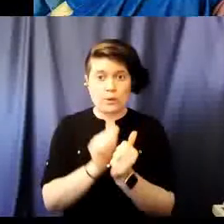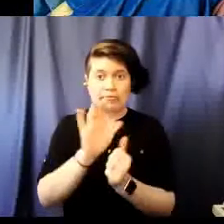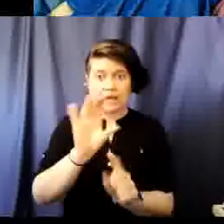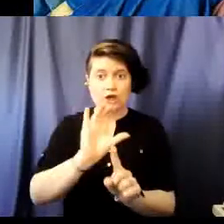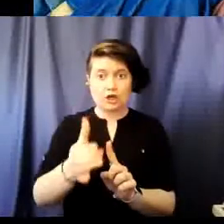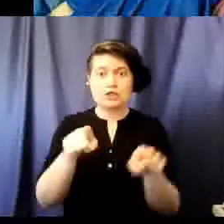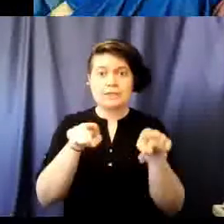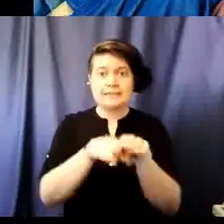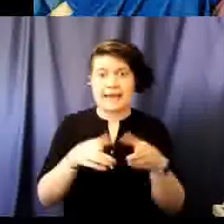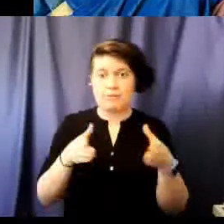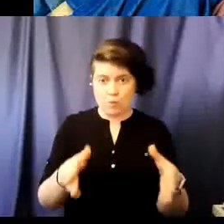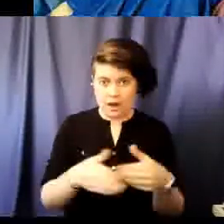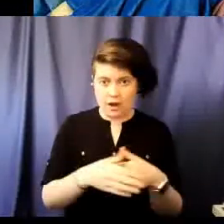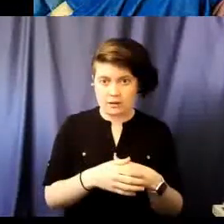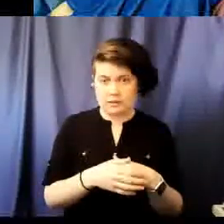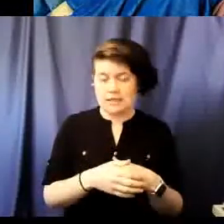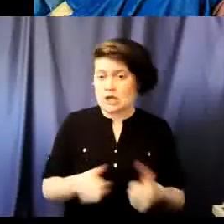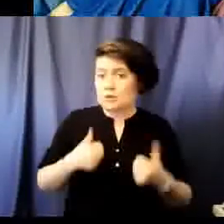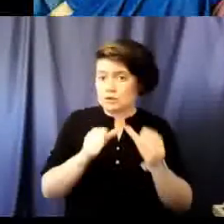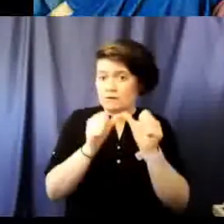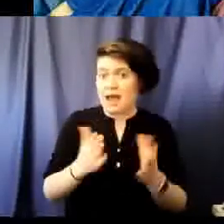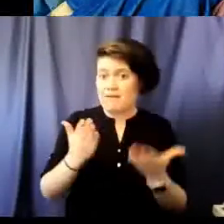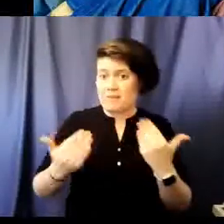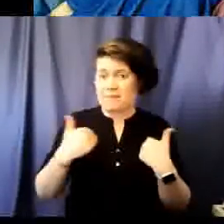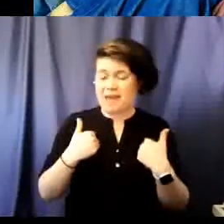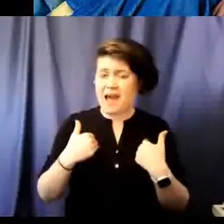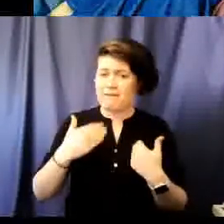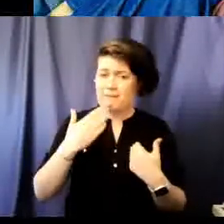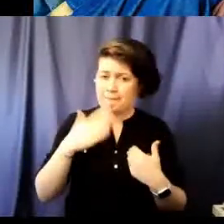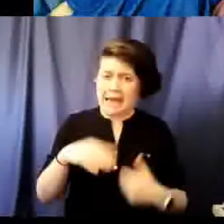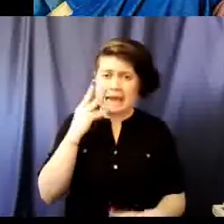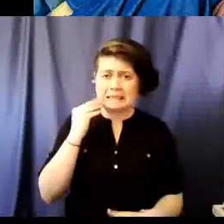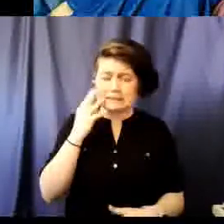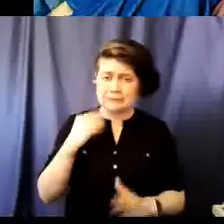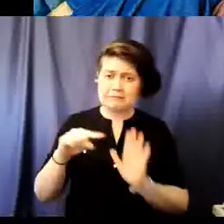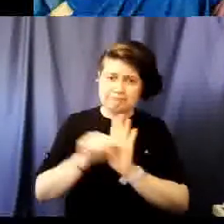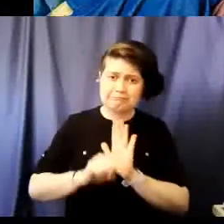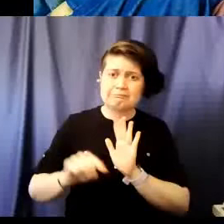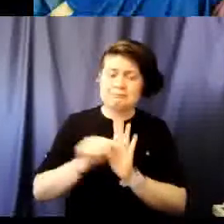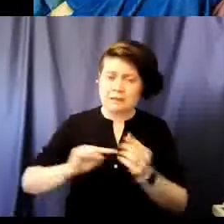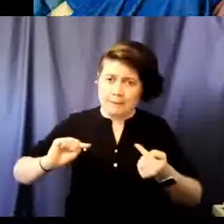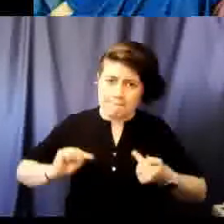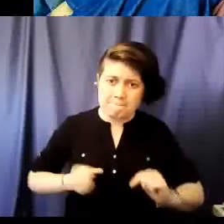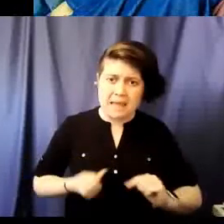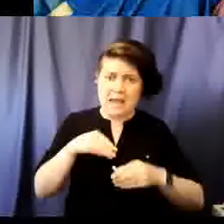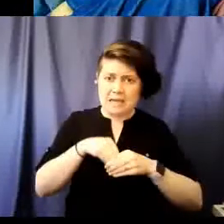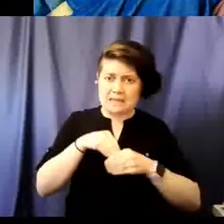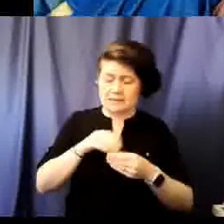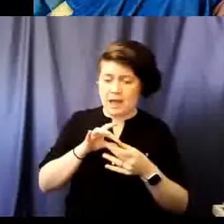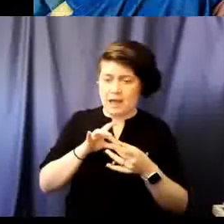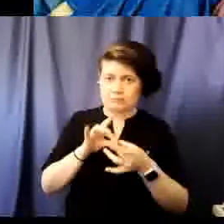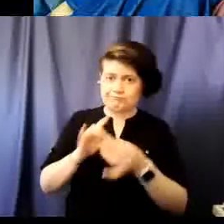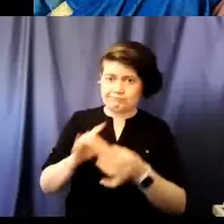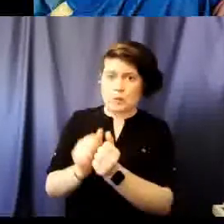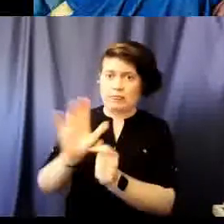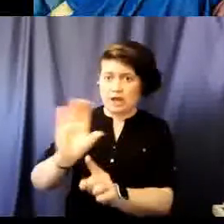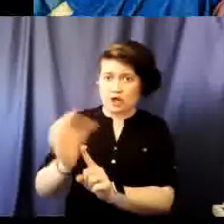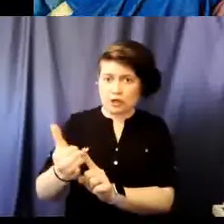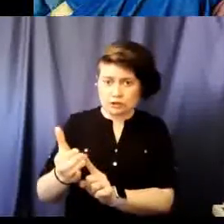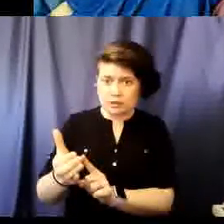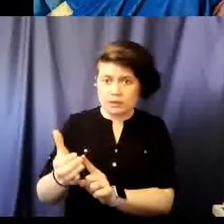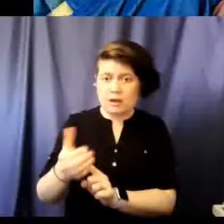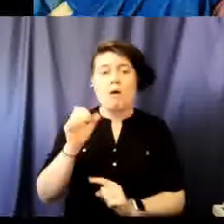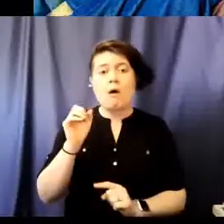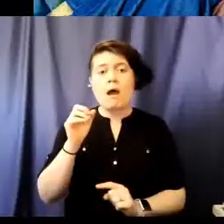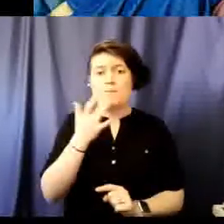The survivor could have a very painful history with their culture and would rather be in the culturally inclusive group due to confidentiality concerns as